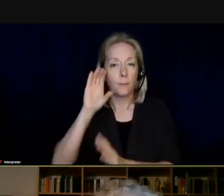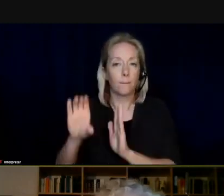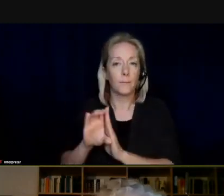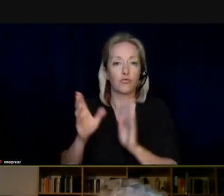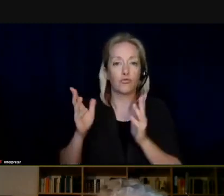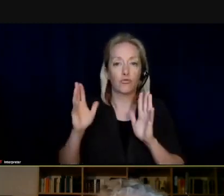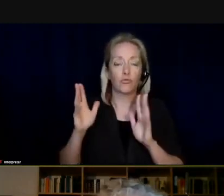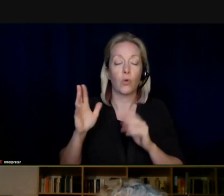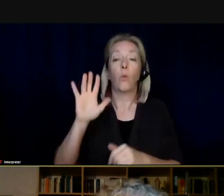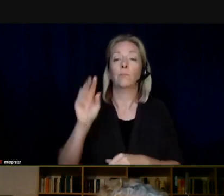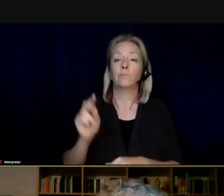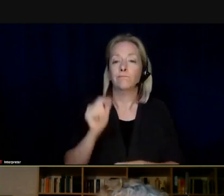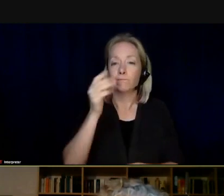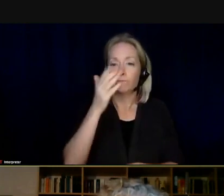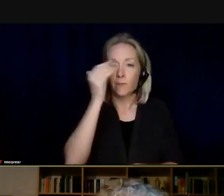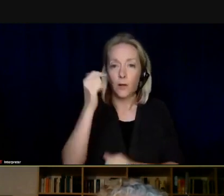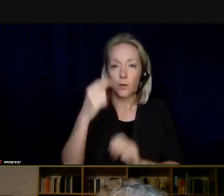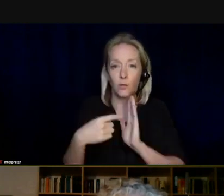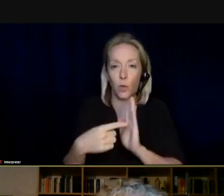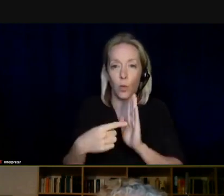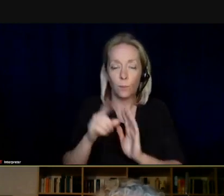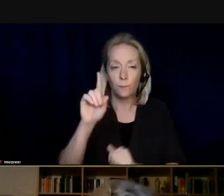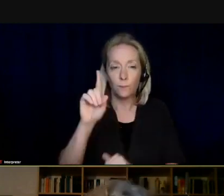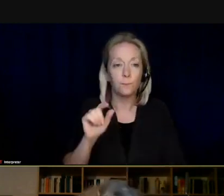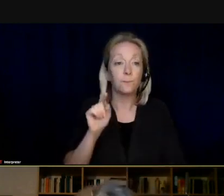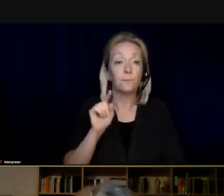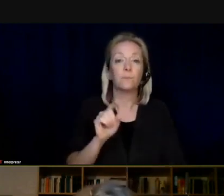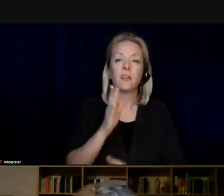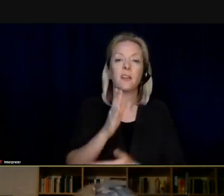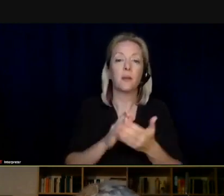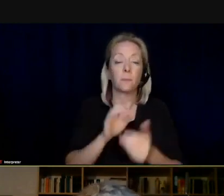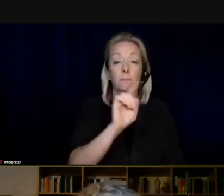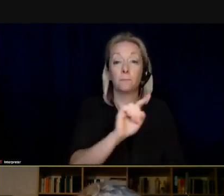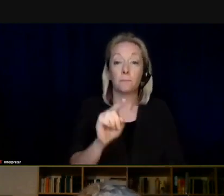Oh, I forgot to show you something. Some people have asked,